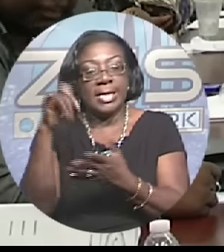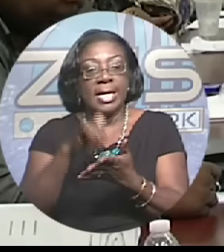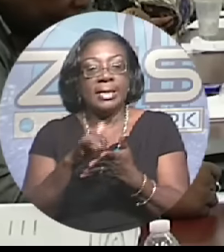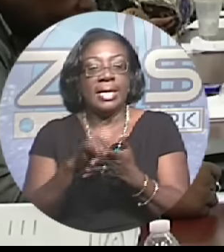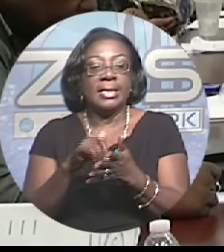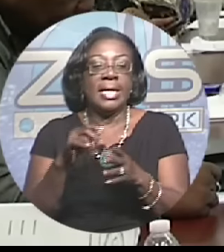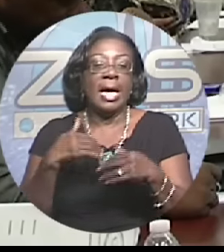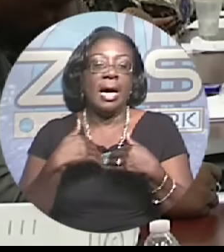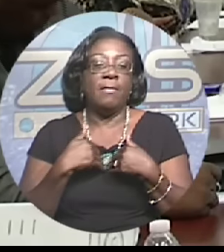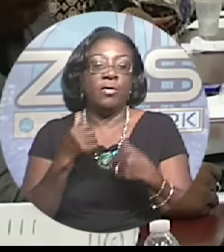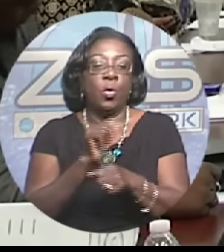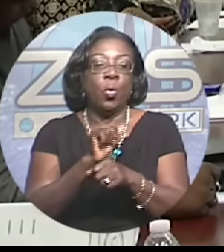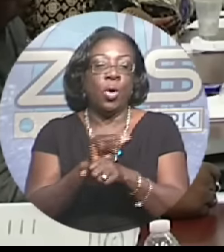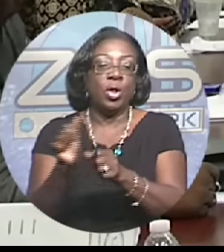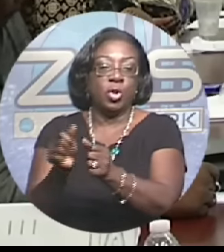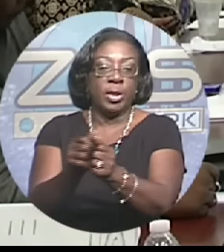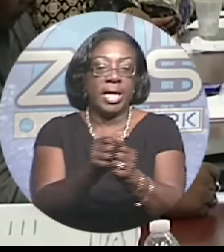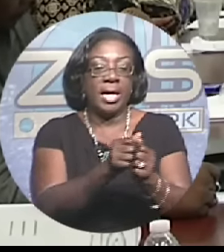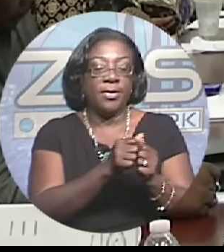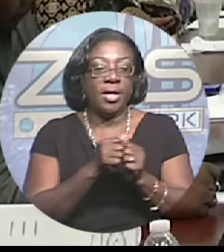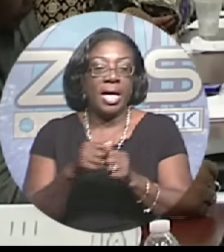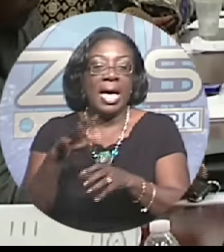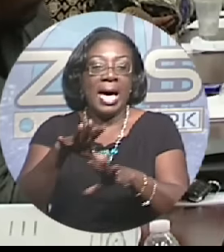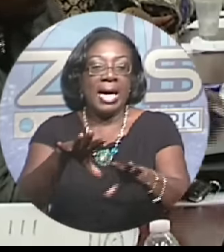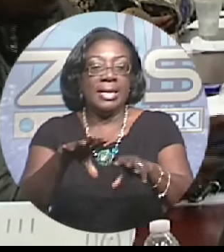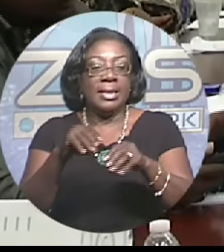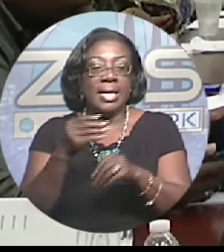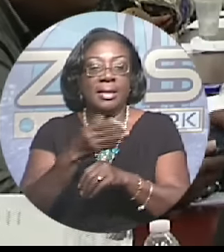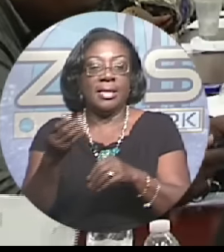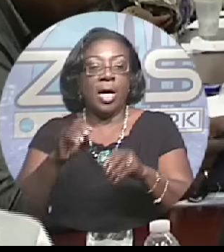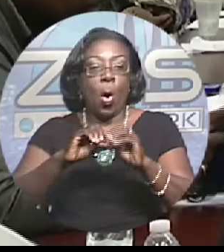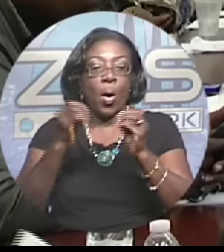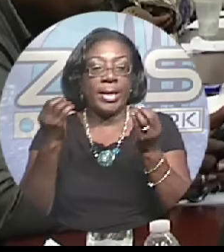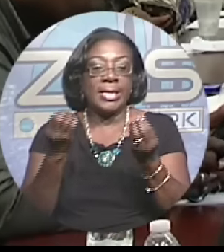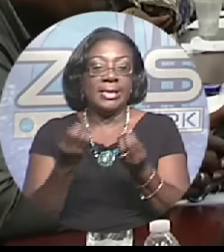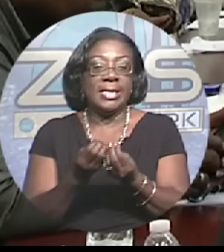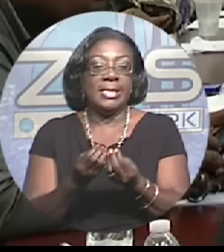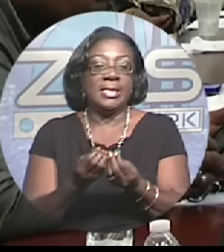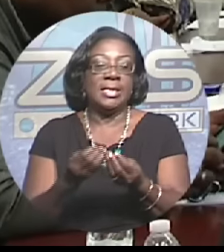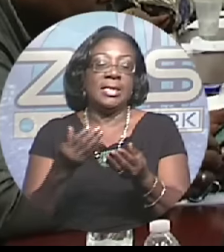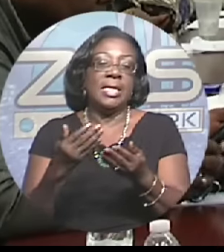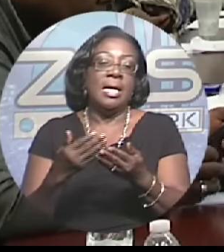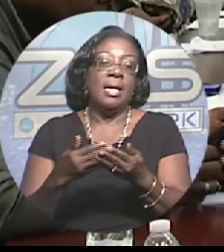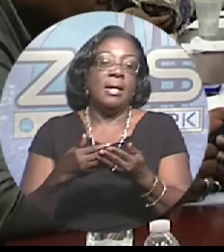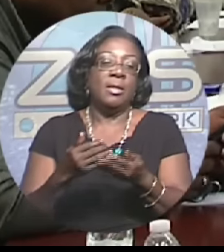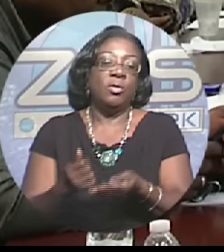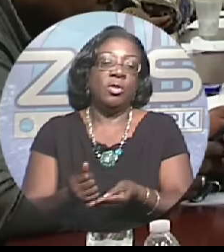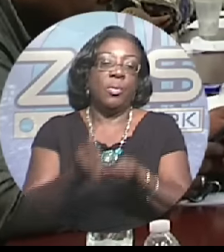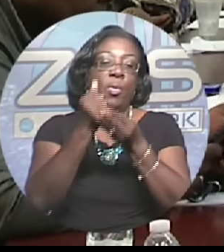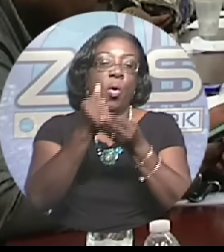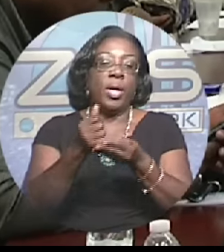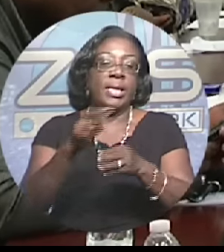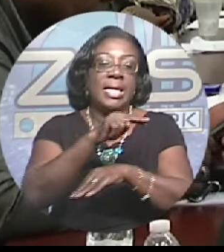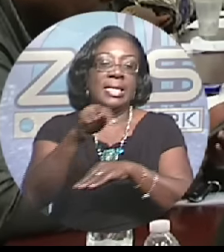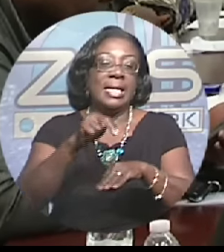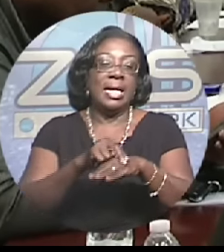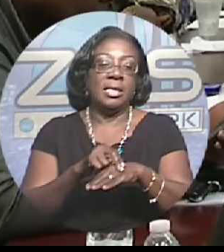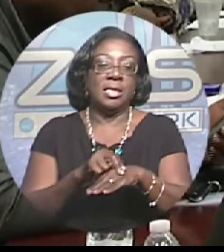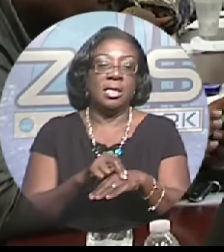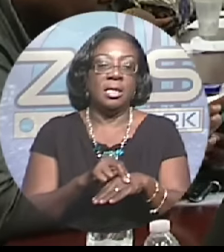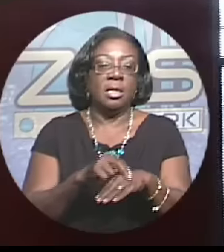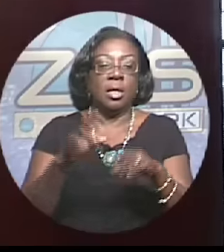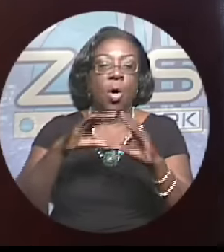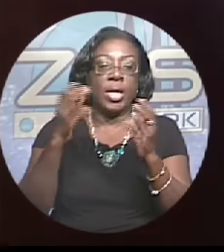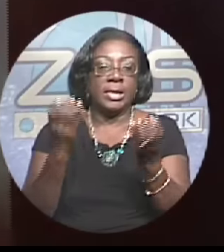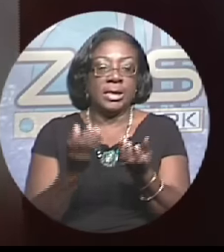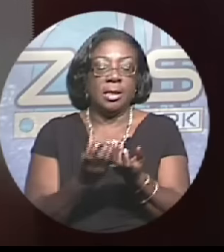to work together and get their organizations behind the National Tripartite